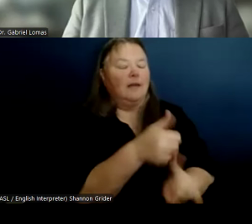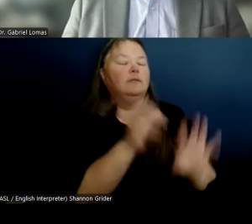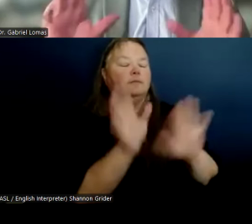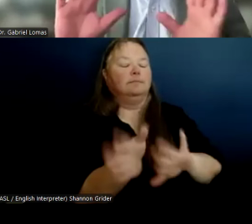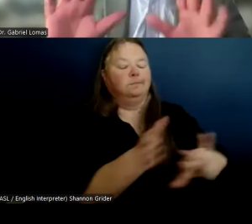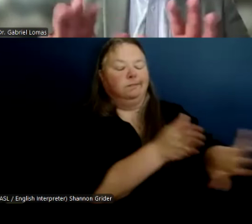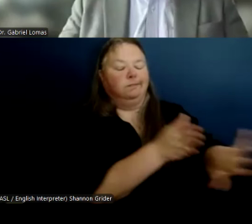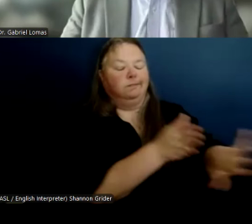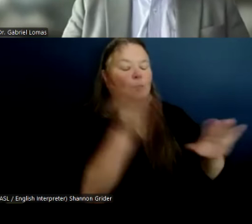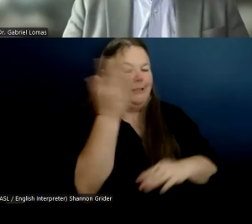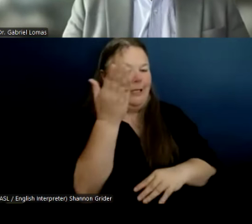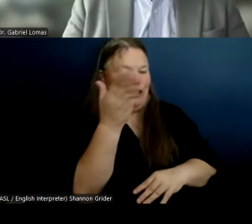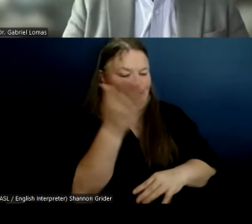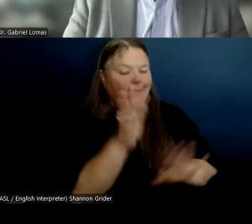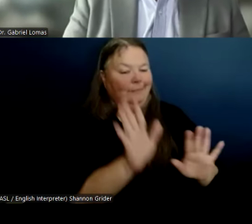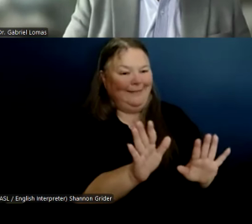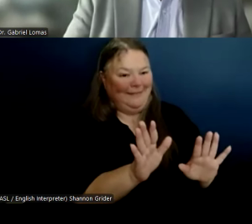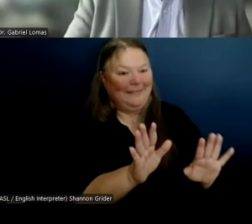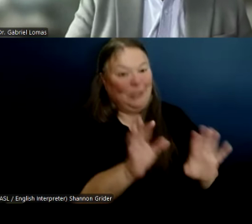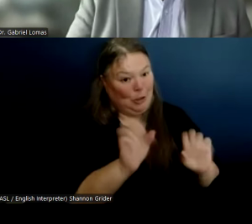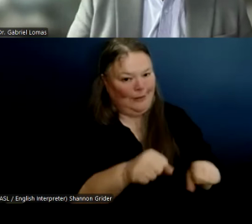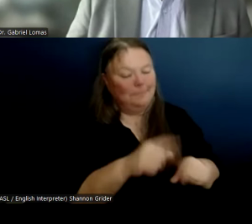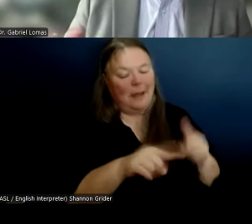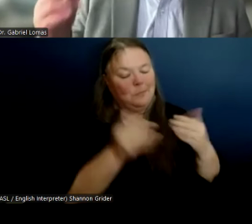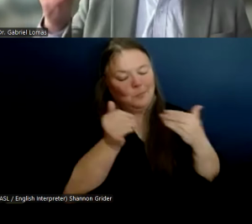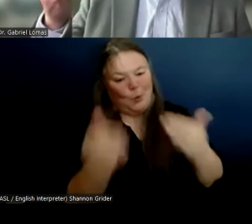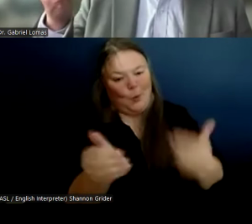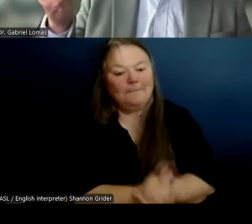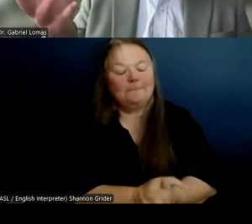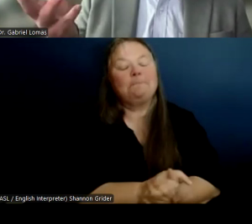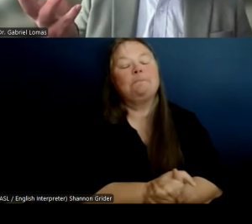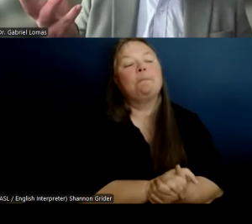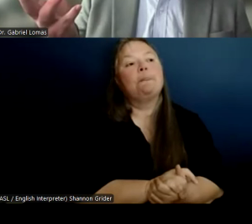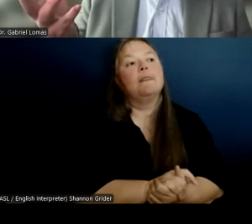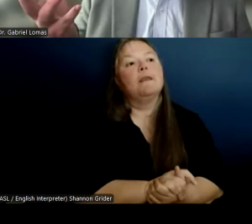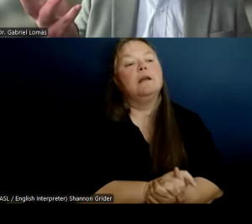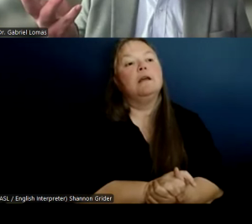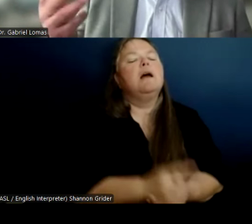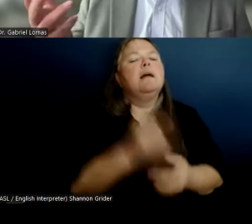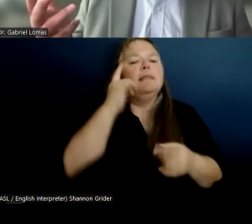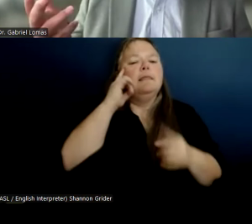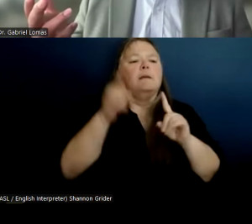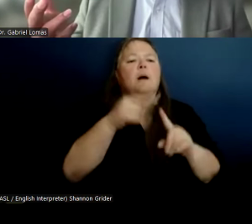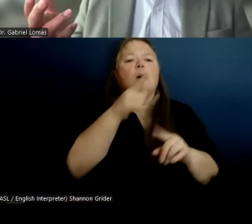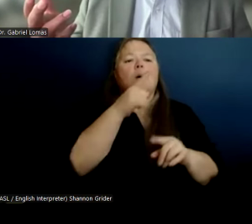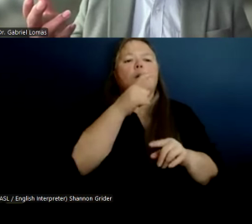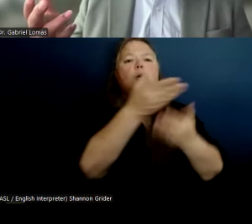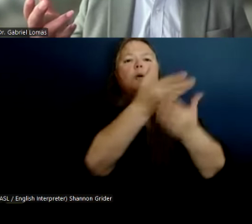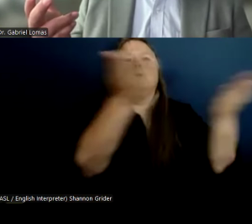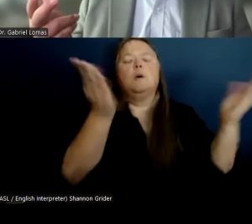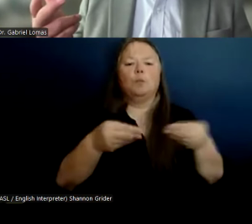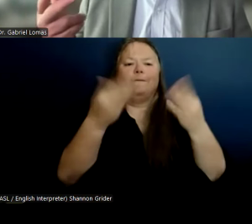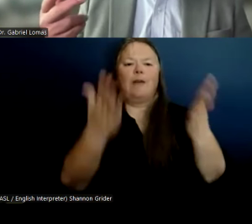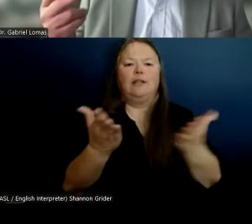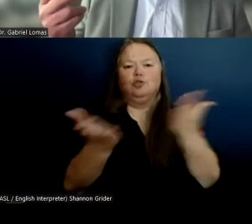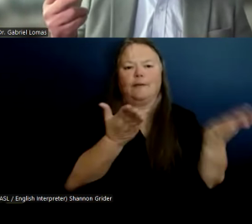I'm just going to move on, from here. We think about the providers that are out there. Specialized providers like Deb and